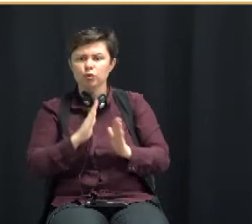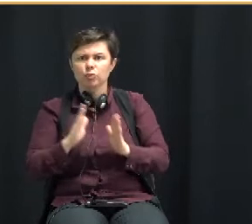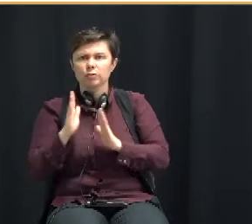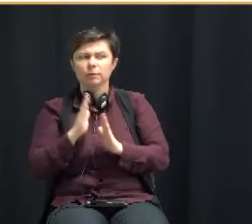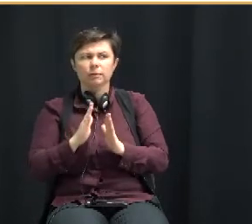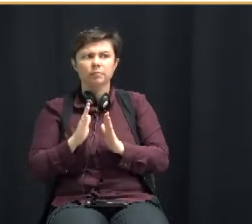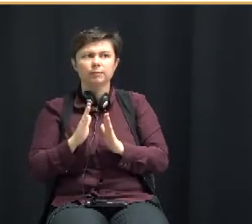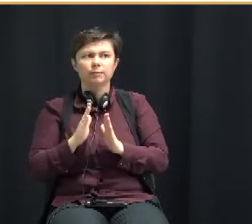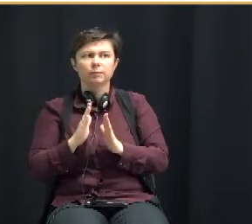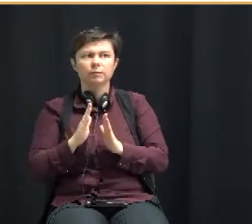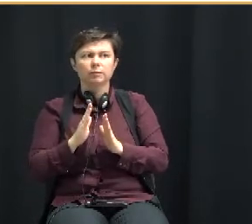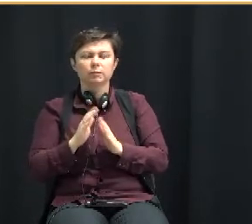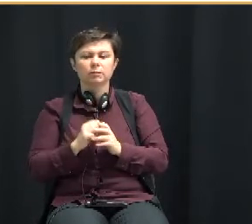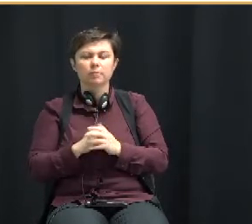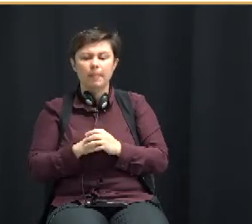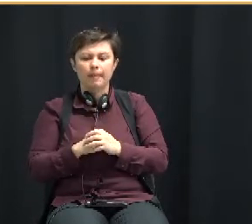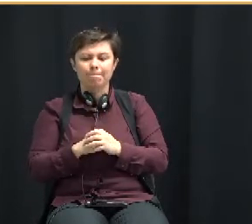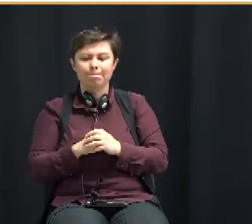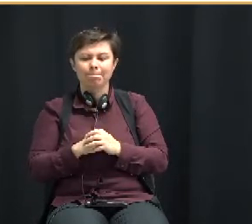preparation or preparing